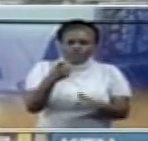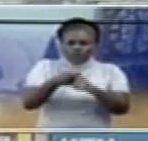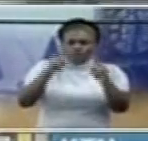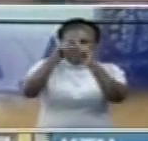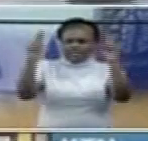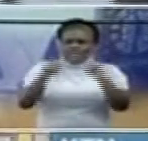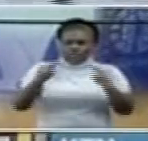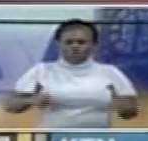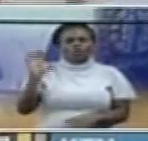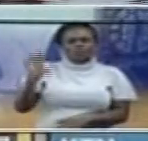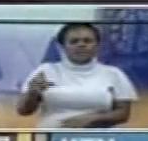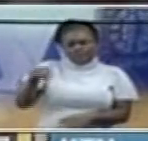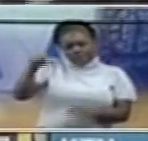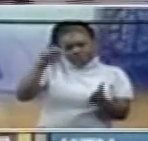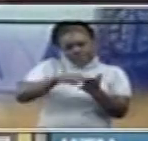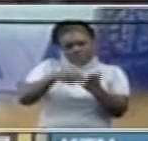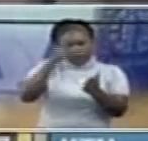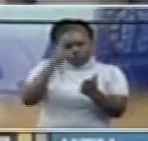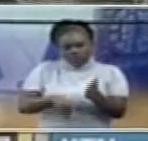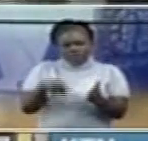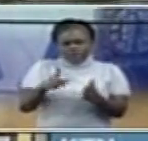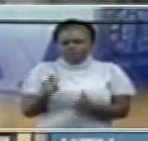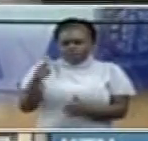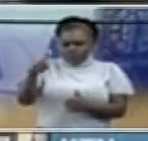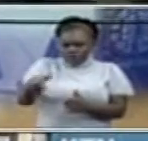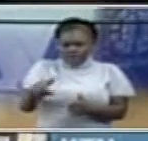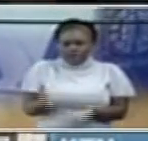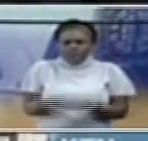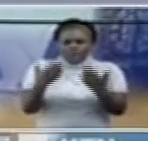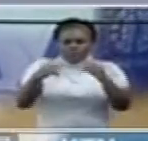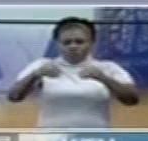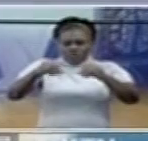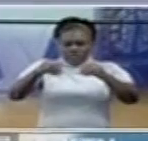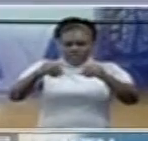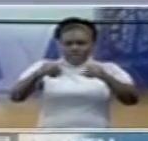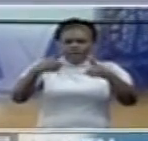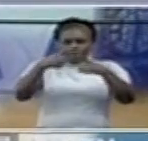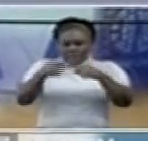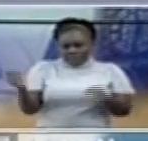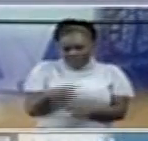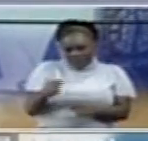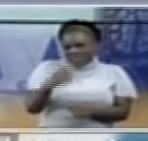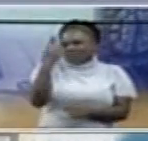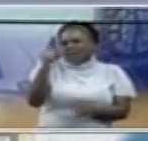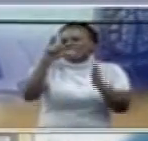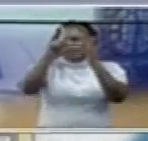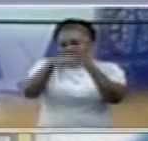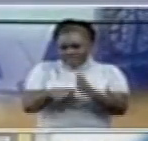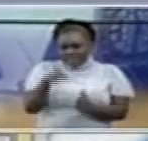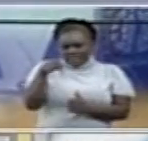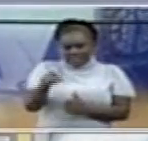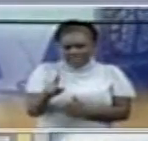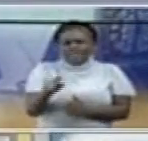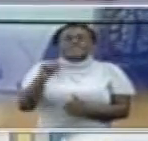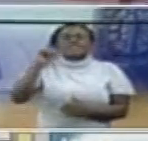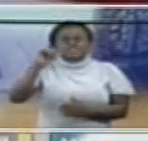market and would lead to an immediate reduction of fuel prices and the improvement of quality. But 5 months after this suggestion became fact,